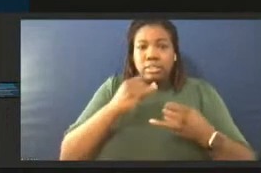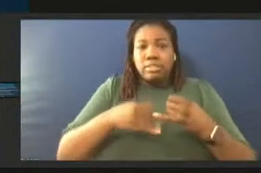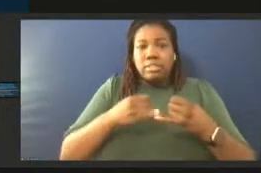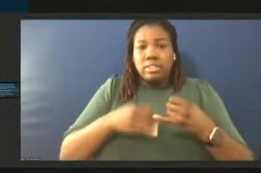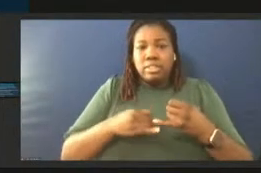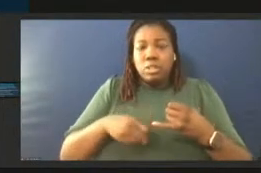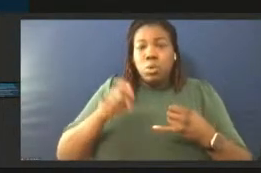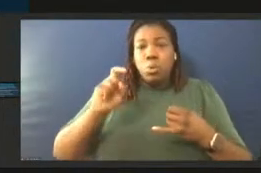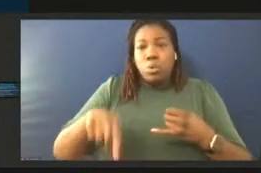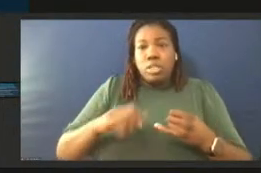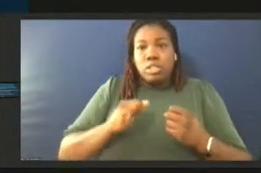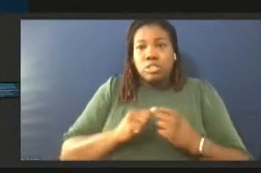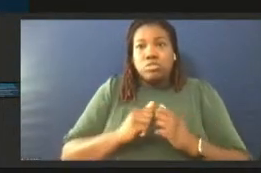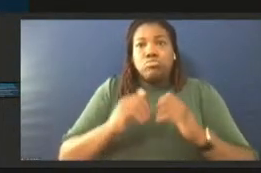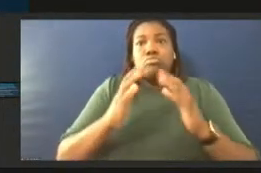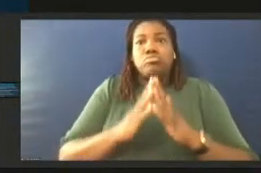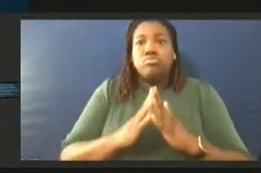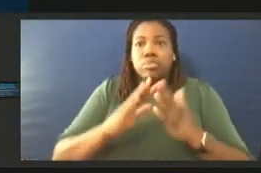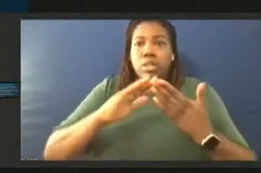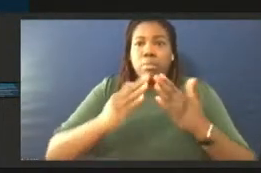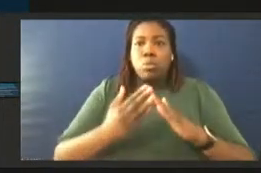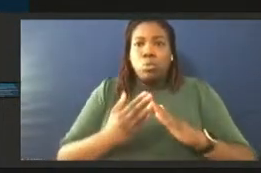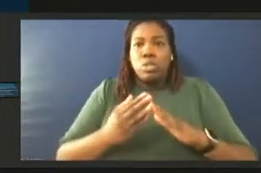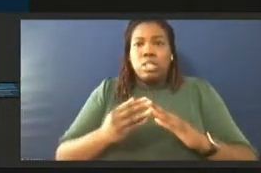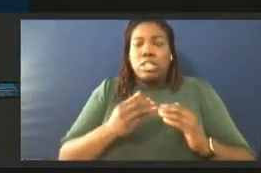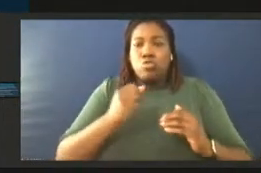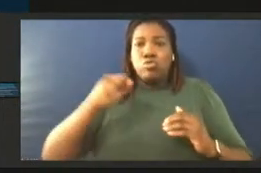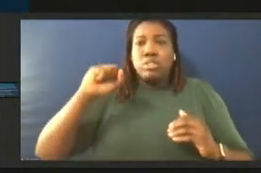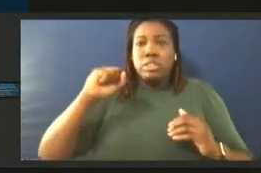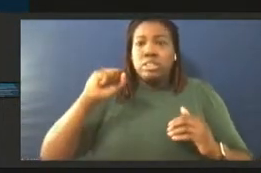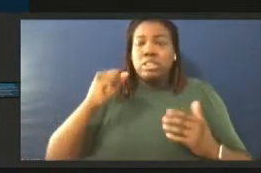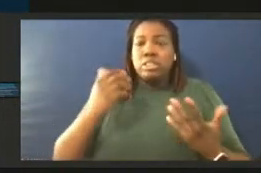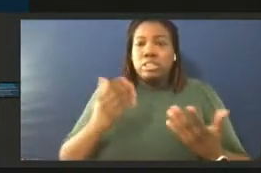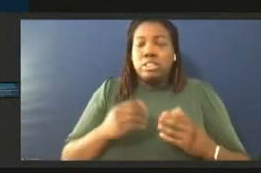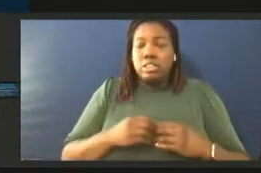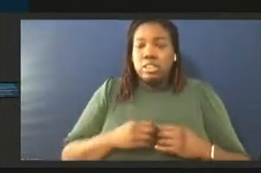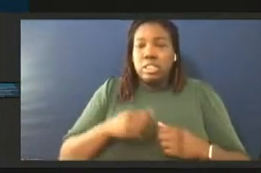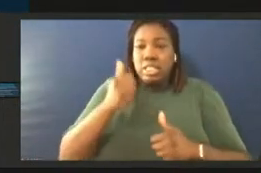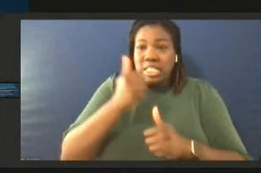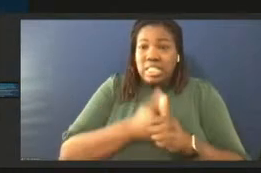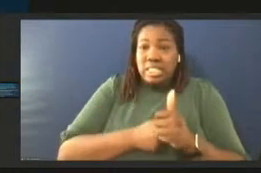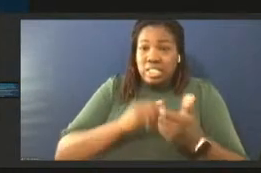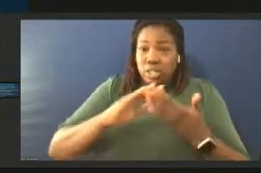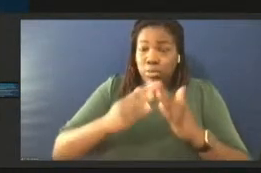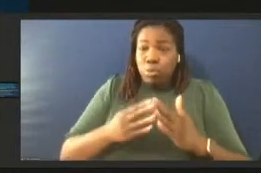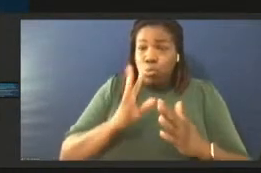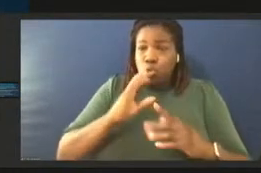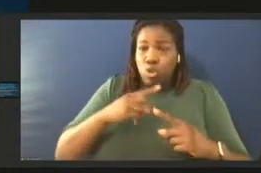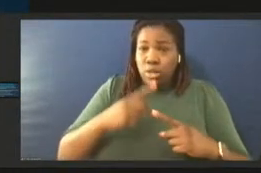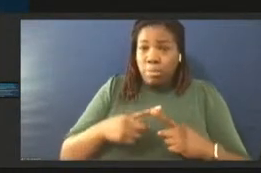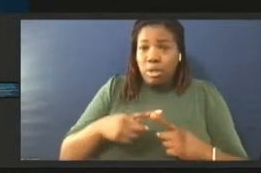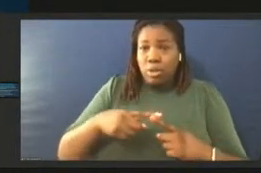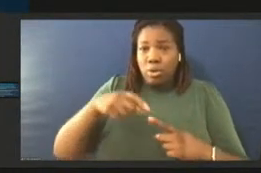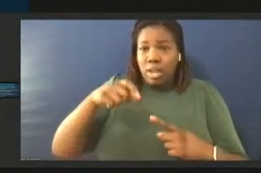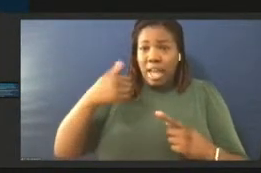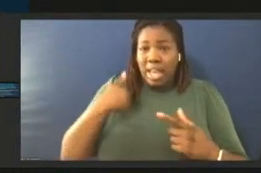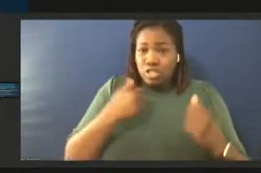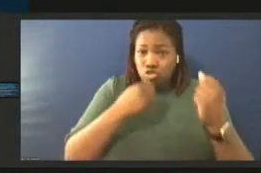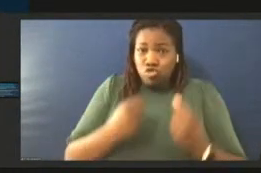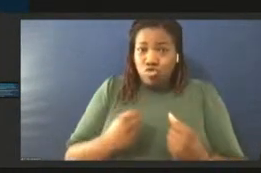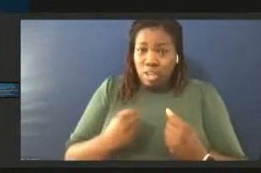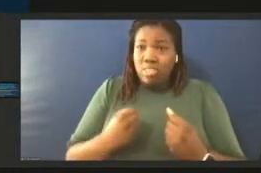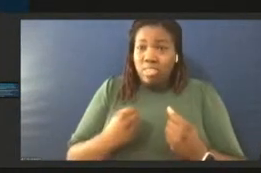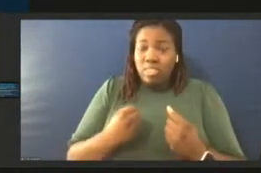community resilience. It is important to understand that every community that we're talking about has strengths,